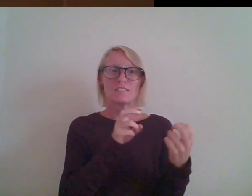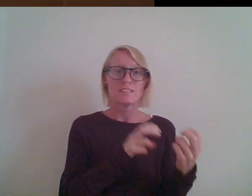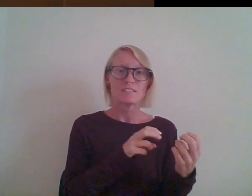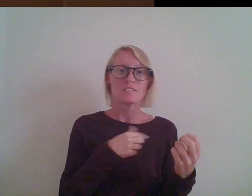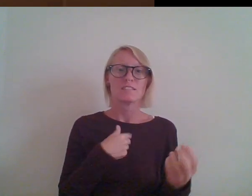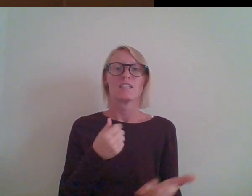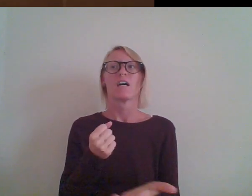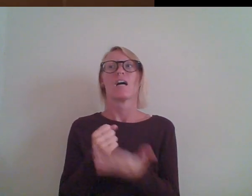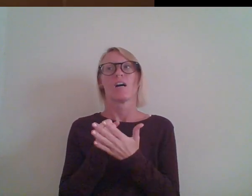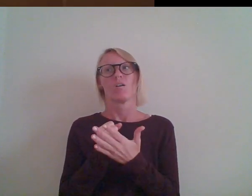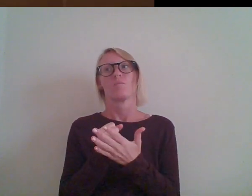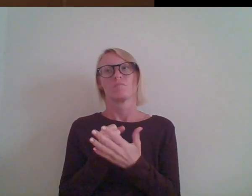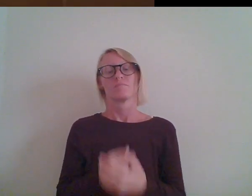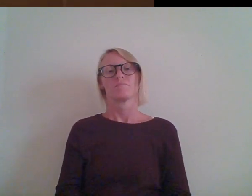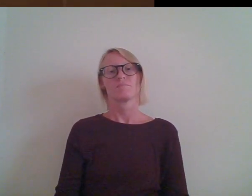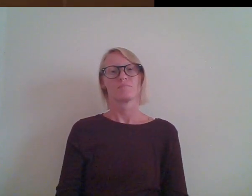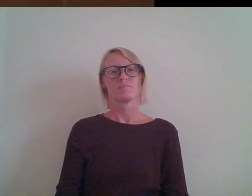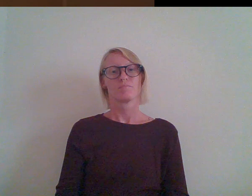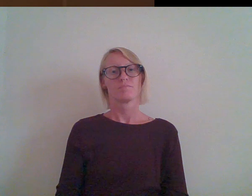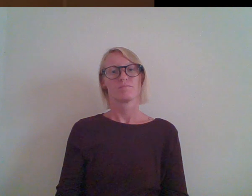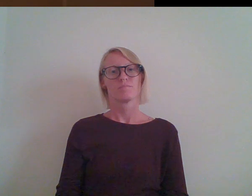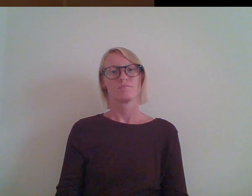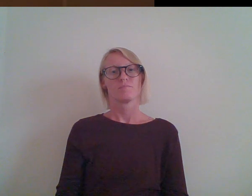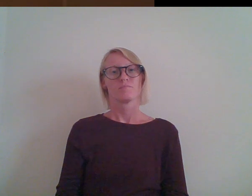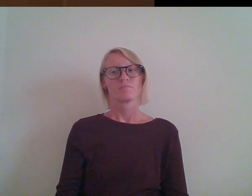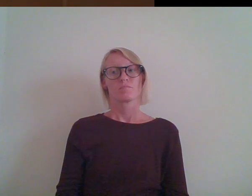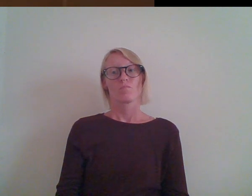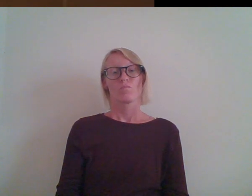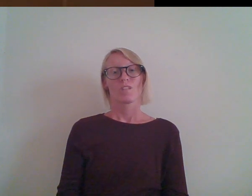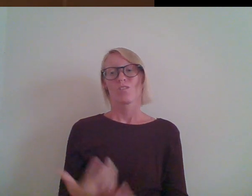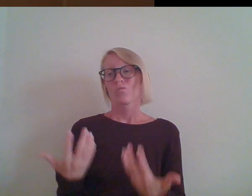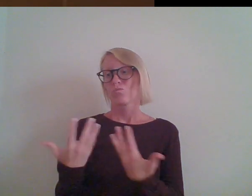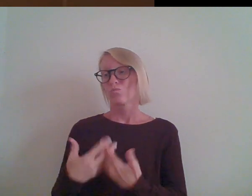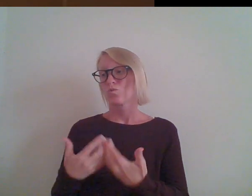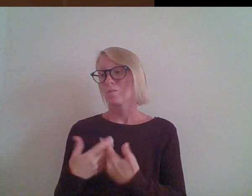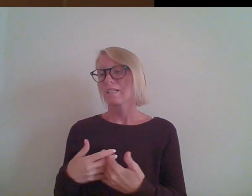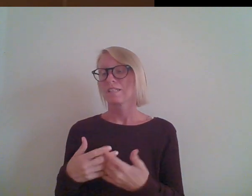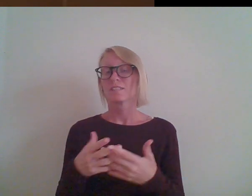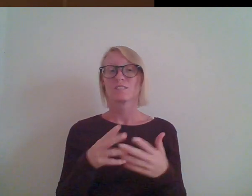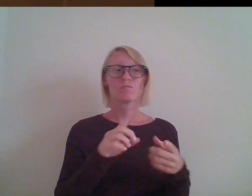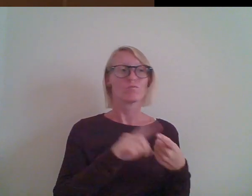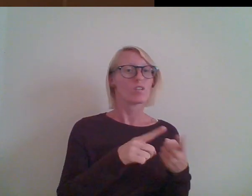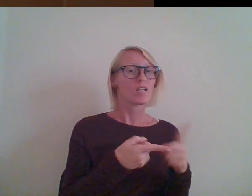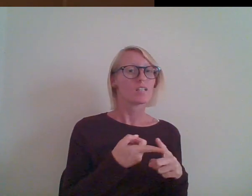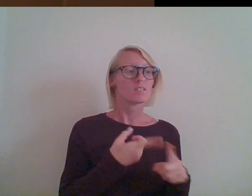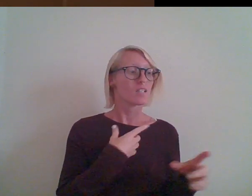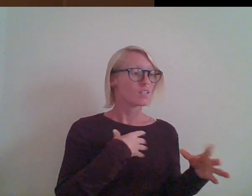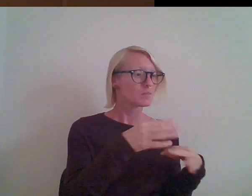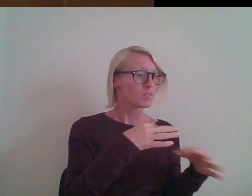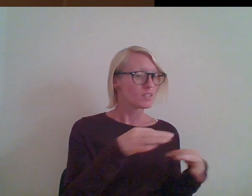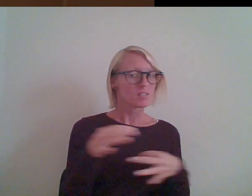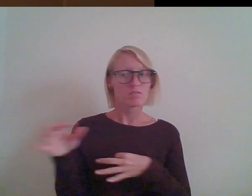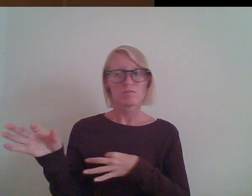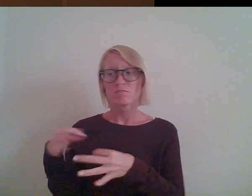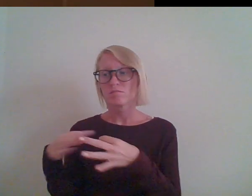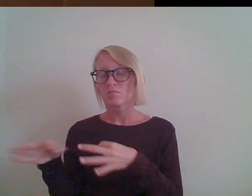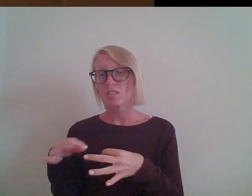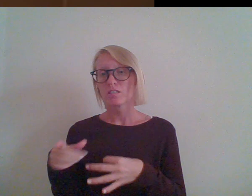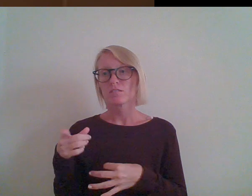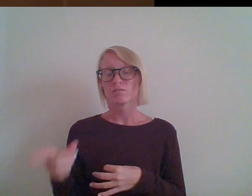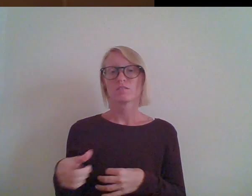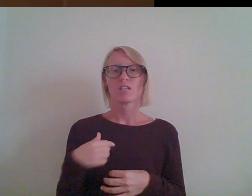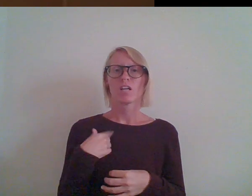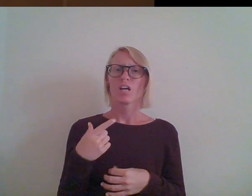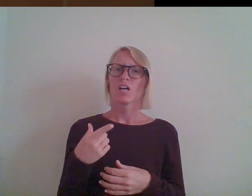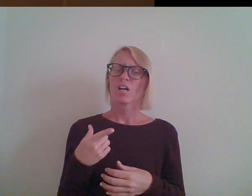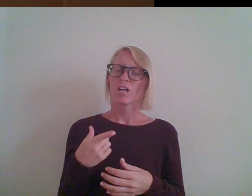help. If you have roommates or friends, say, I'm just doing this little Socratic thing where I'm going to explain it to an empty chair. Dialogue with